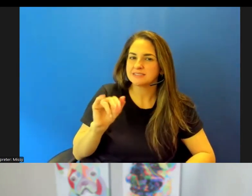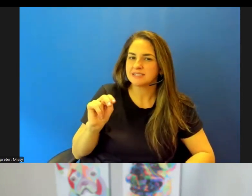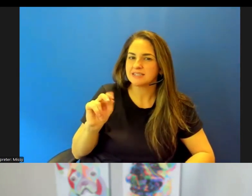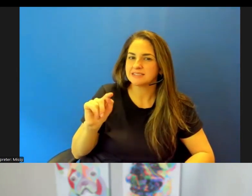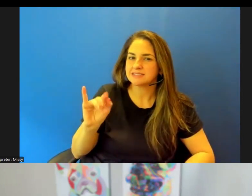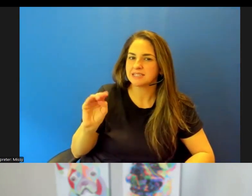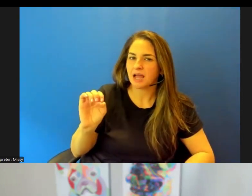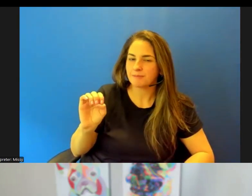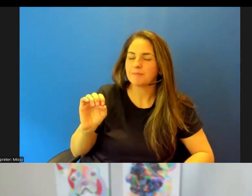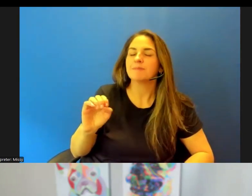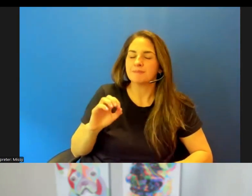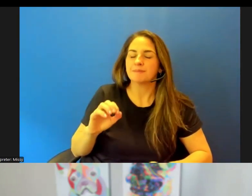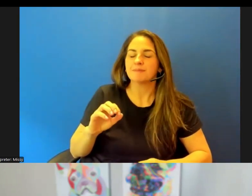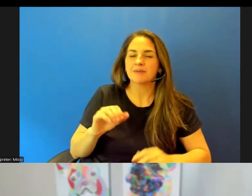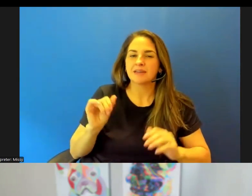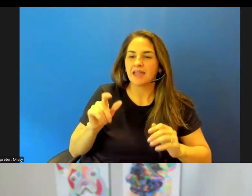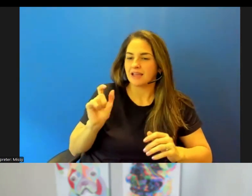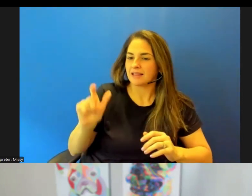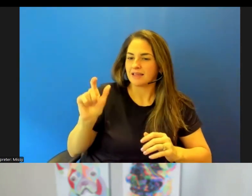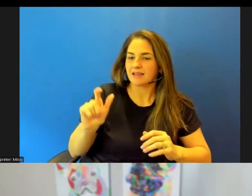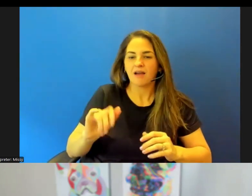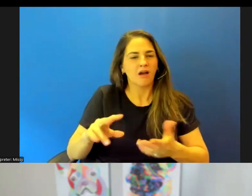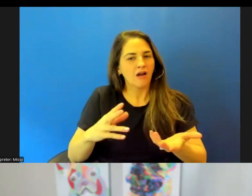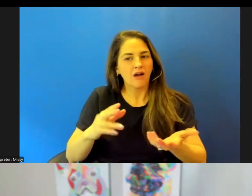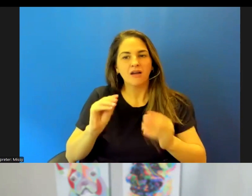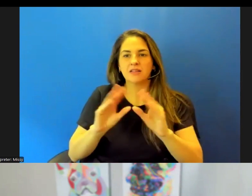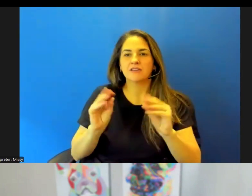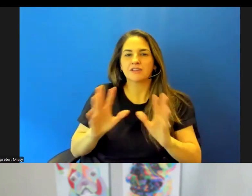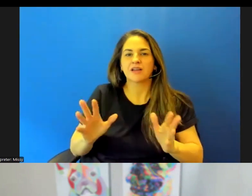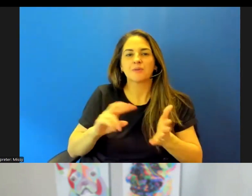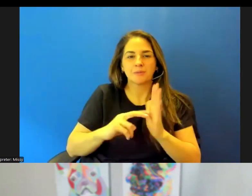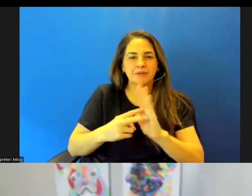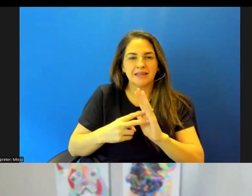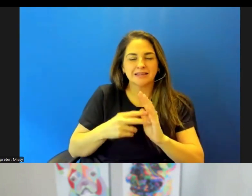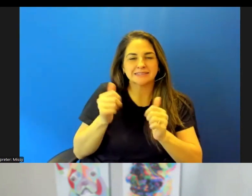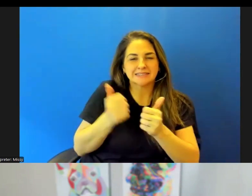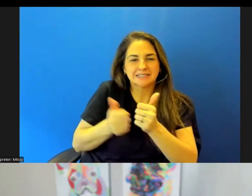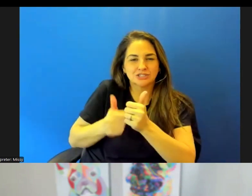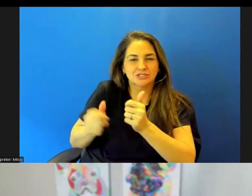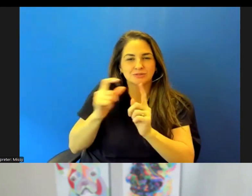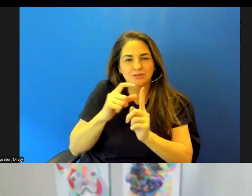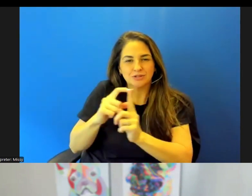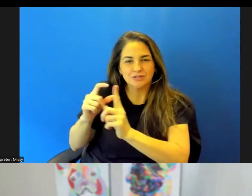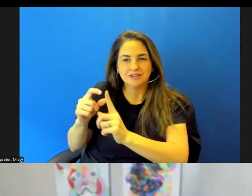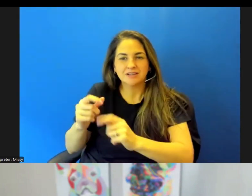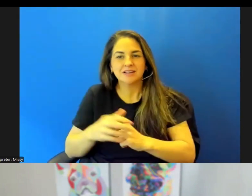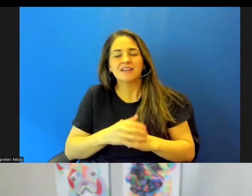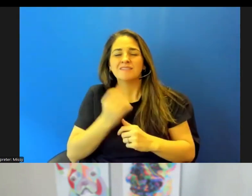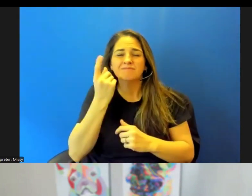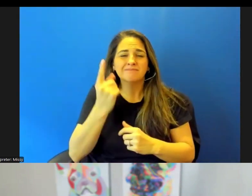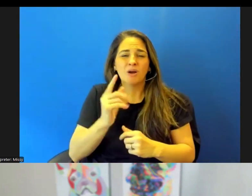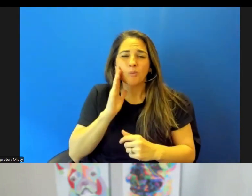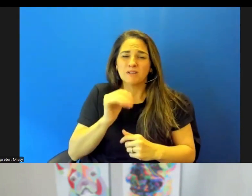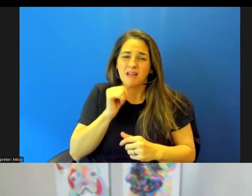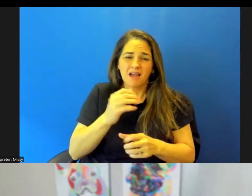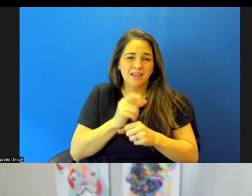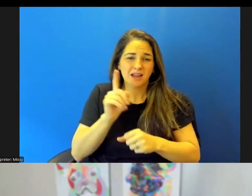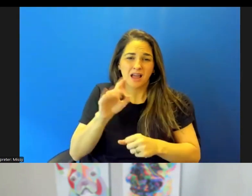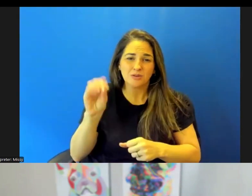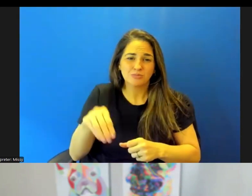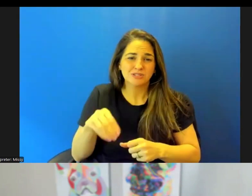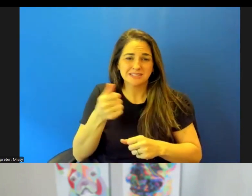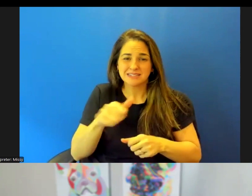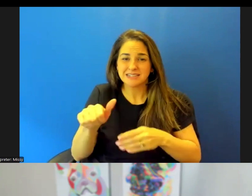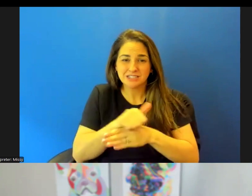who've done these trainings, and we know that you're never going to get 100% participation in any accessibility in any training you do. So to figure out what those